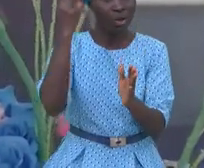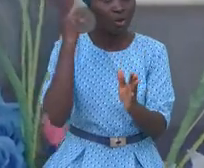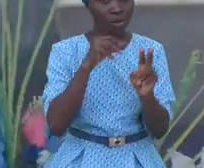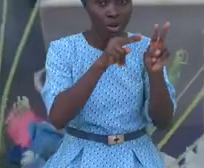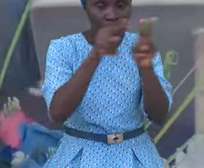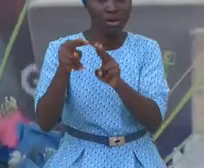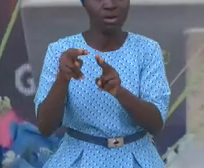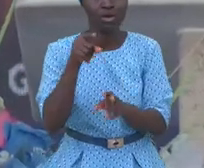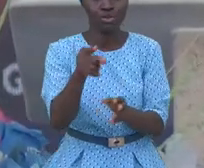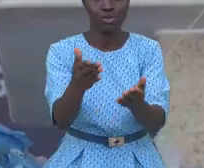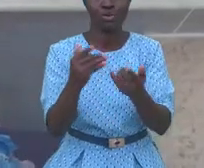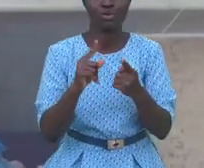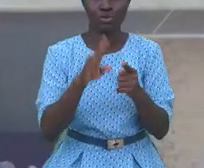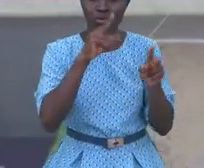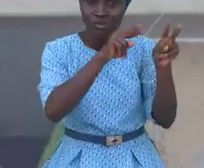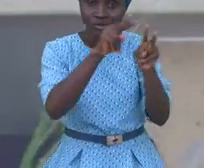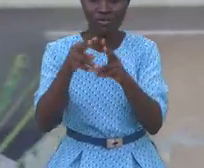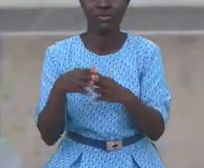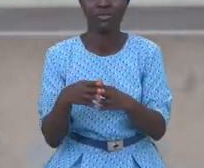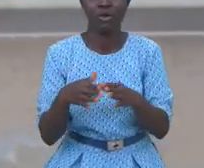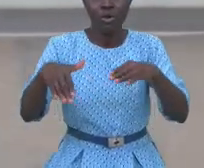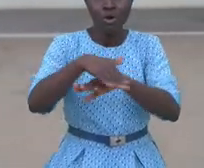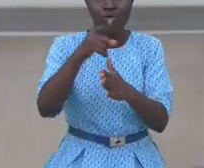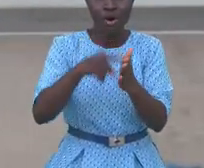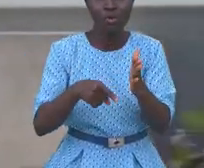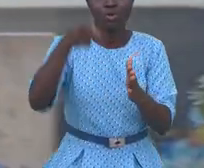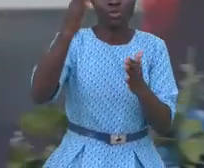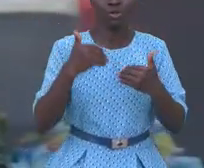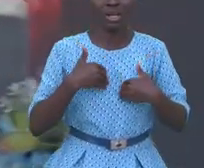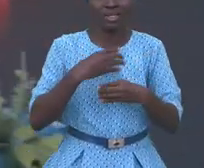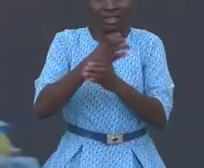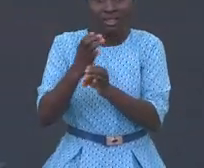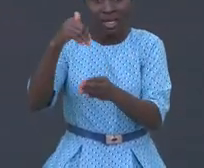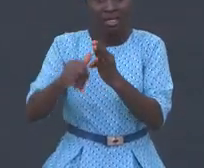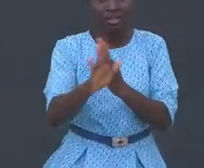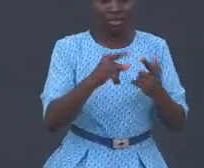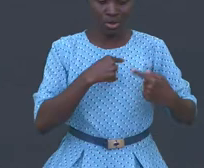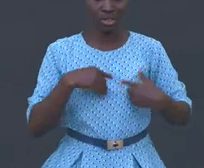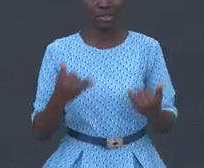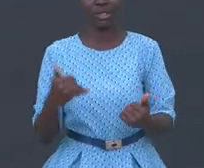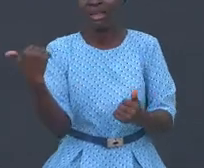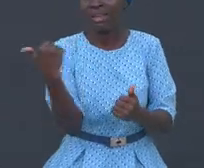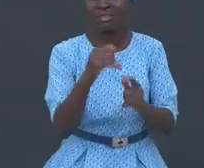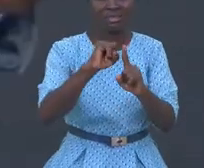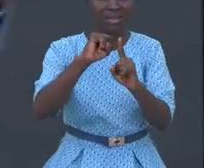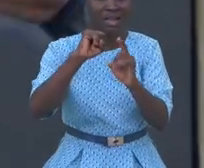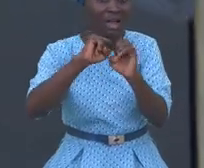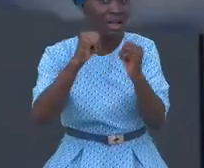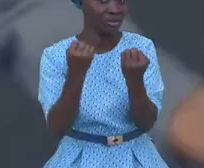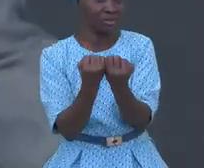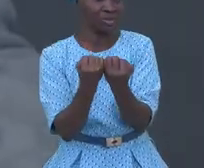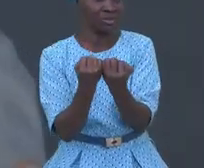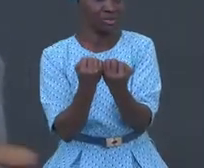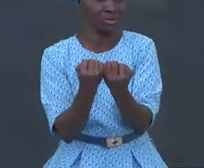has crafted in your heart now. And anything that will come, any association that will come, any